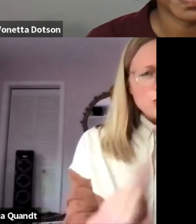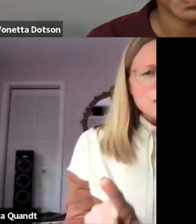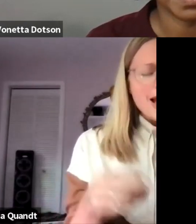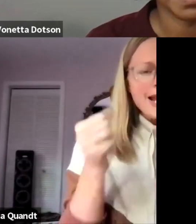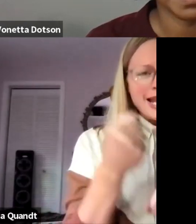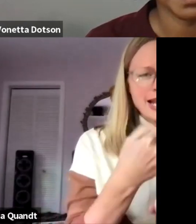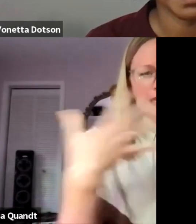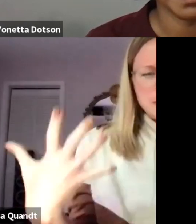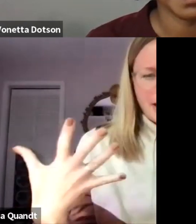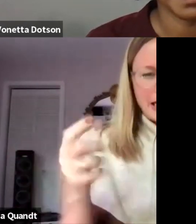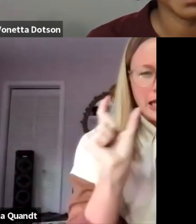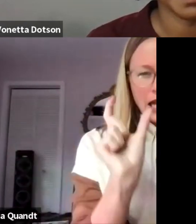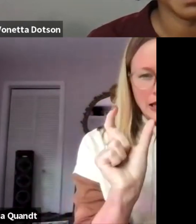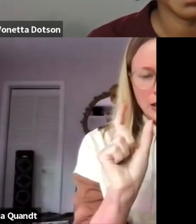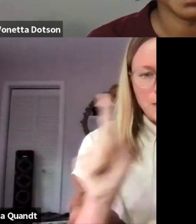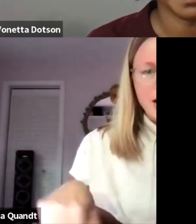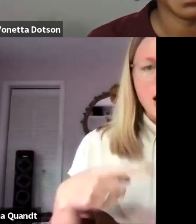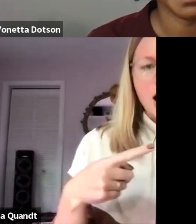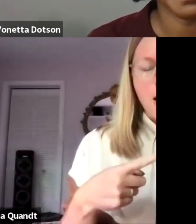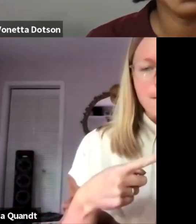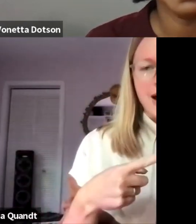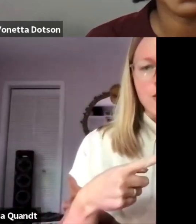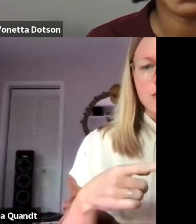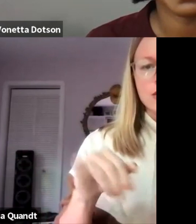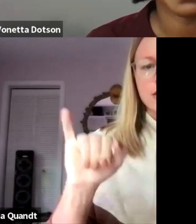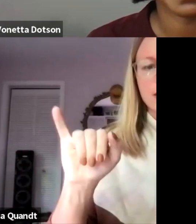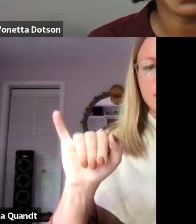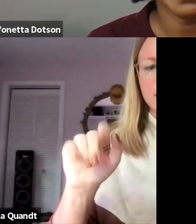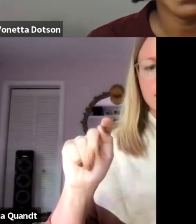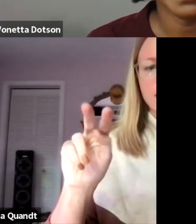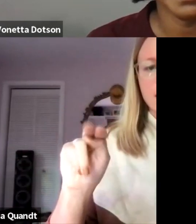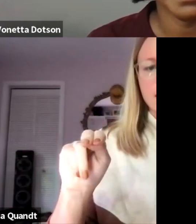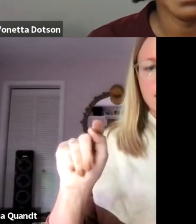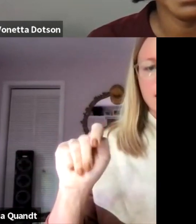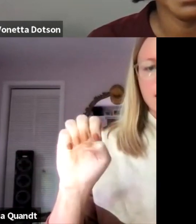Would you mind just expanding a little bit on how